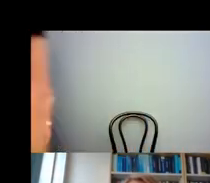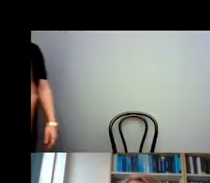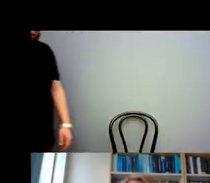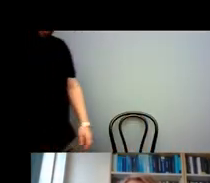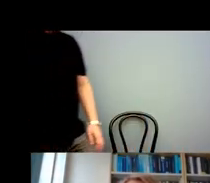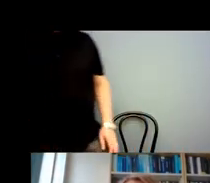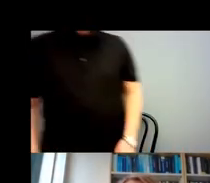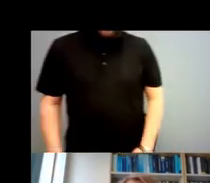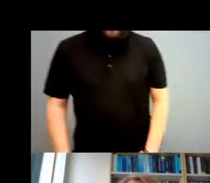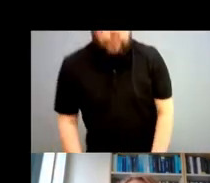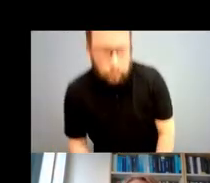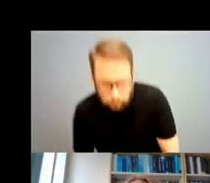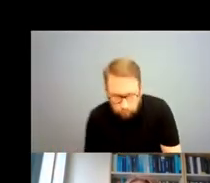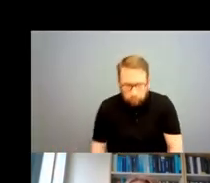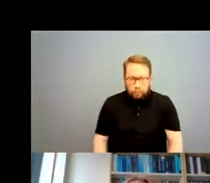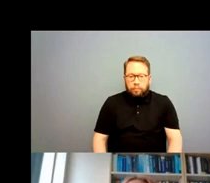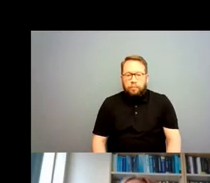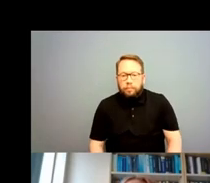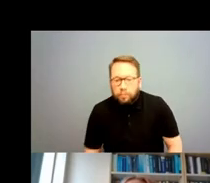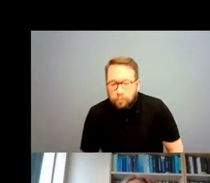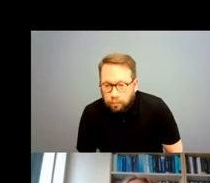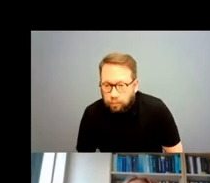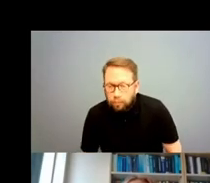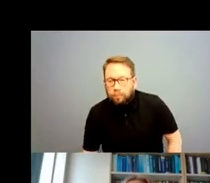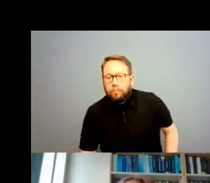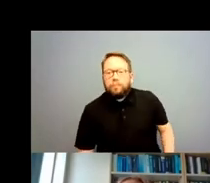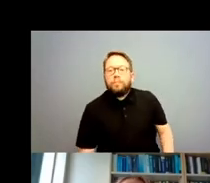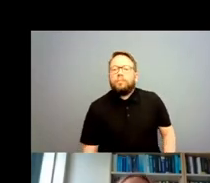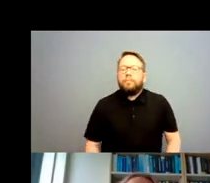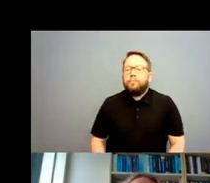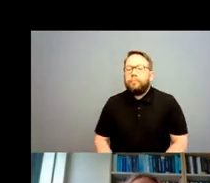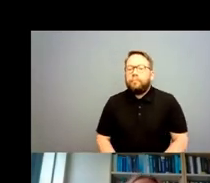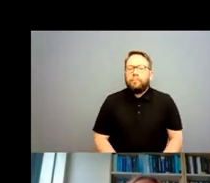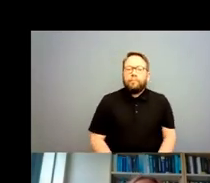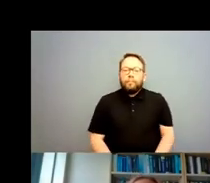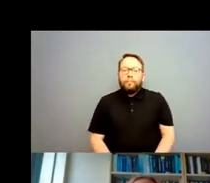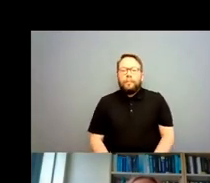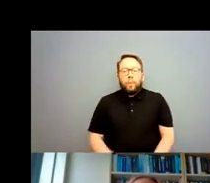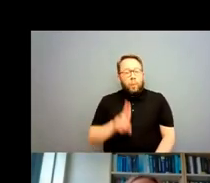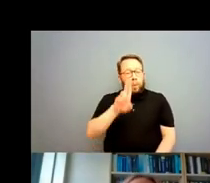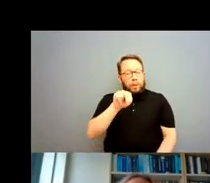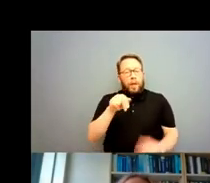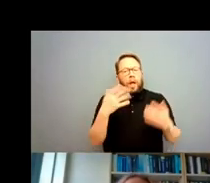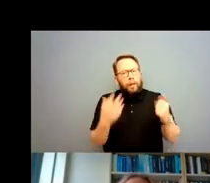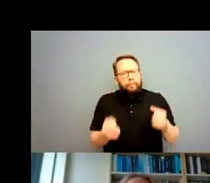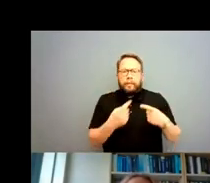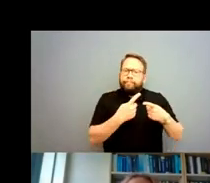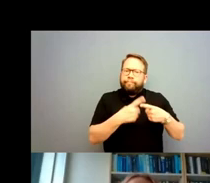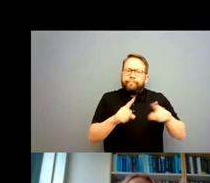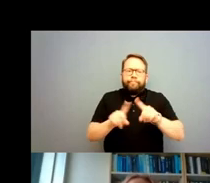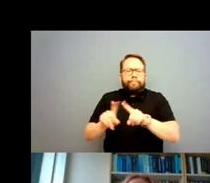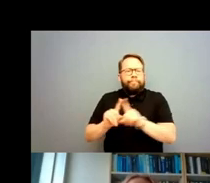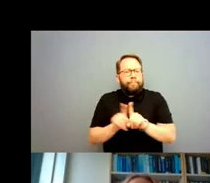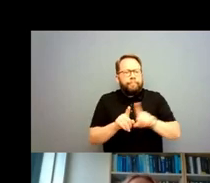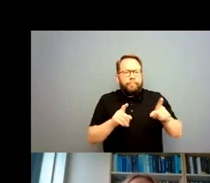mechanisms. And the expert mechanism, which I'm a part of, we don't do monitoring. We